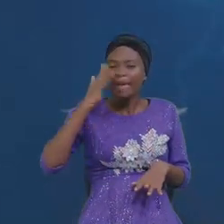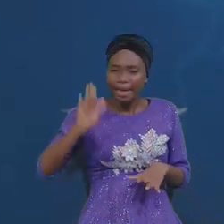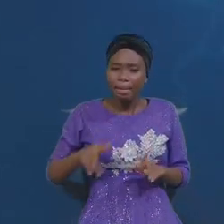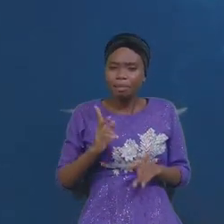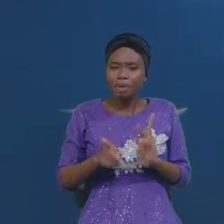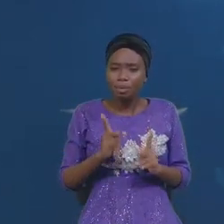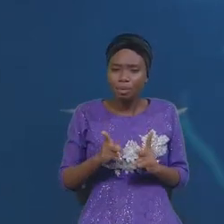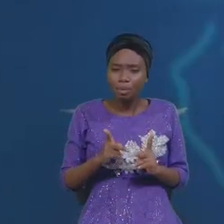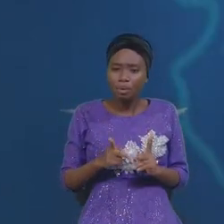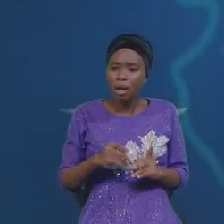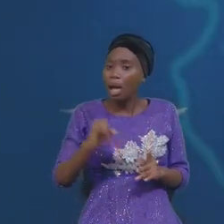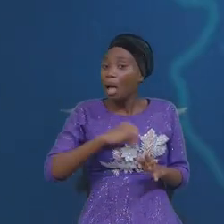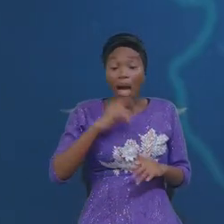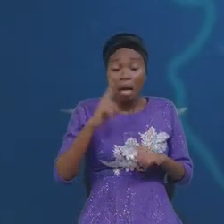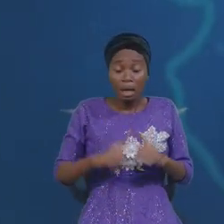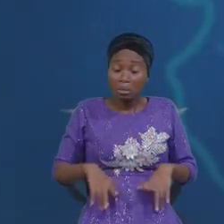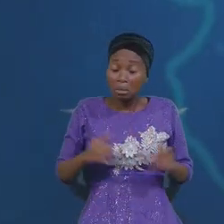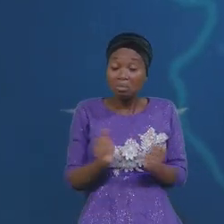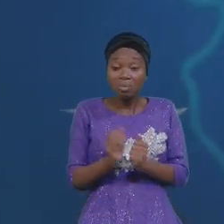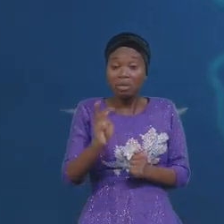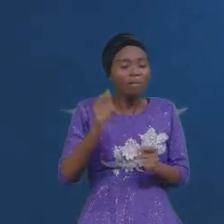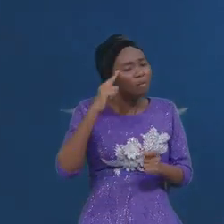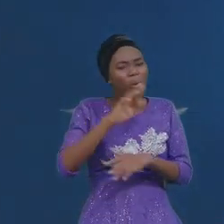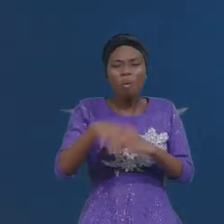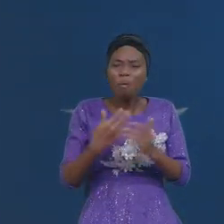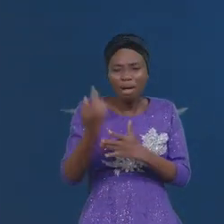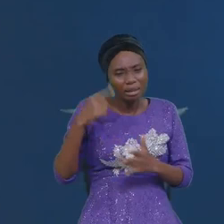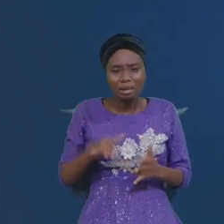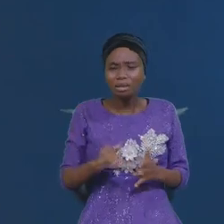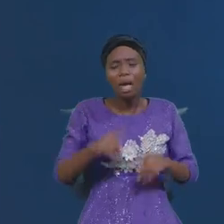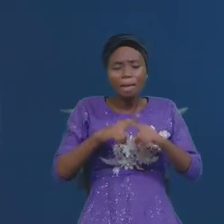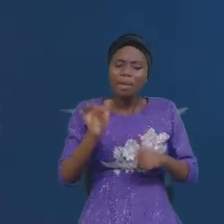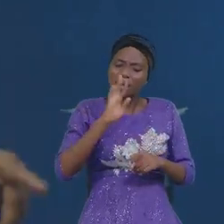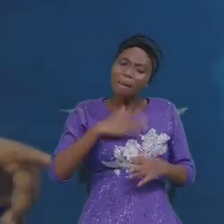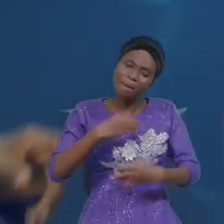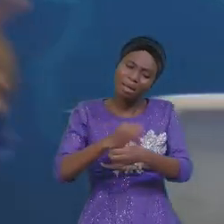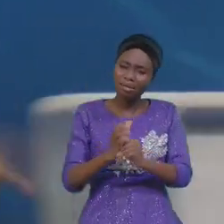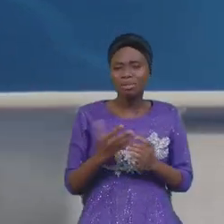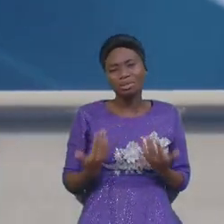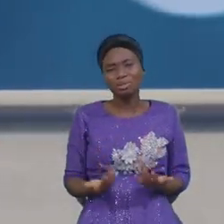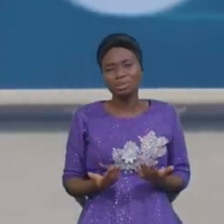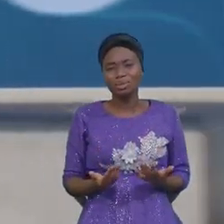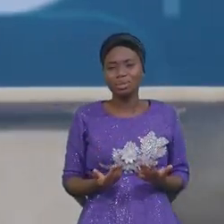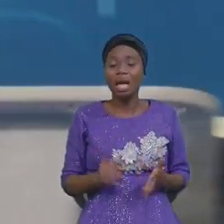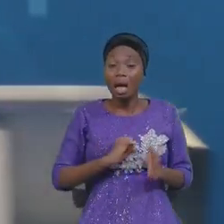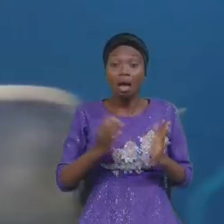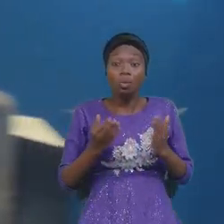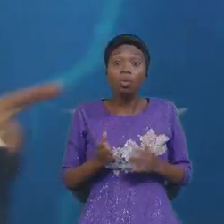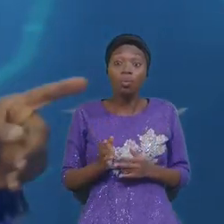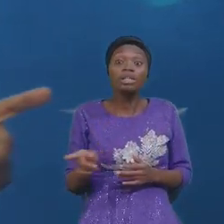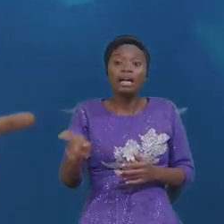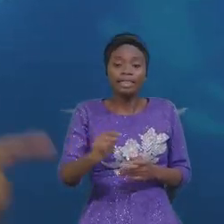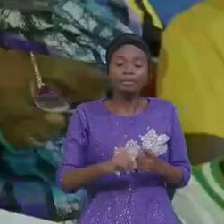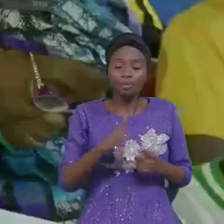people, I cannot live with them for all eternity. But they are my creatures. I want them